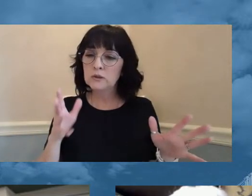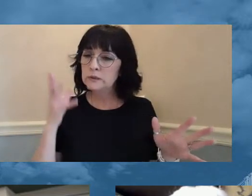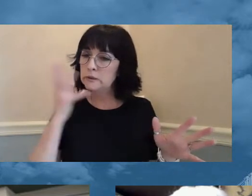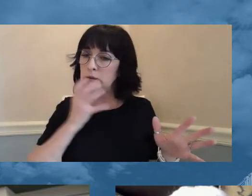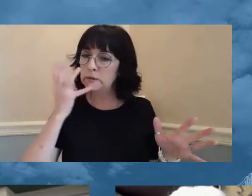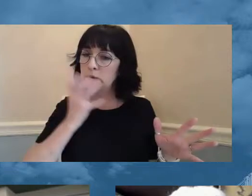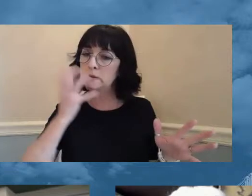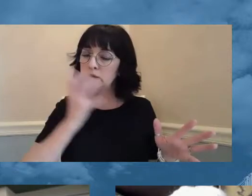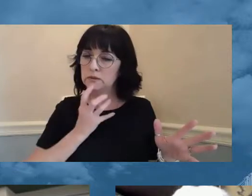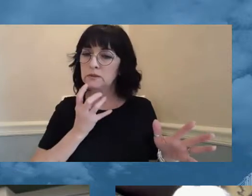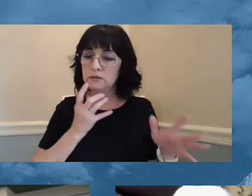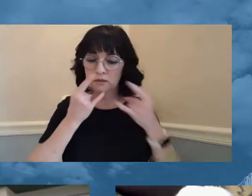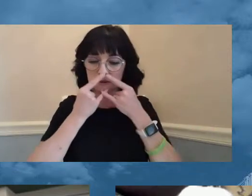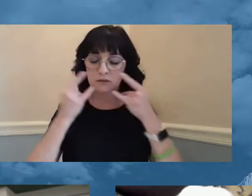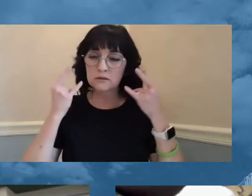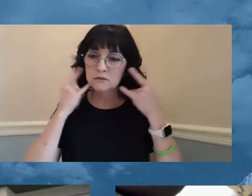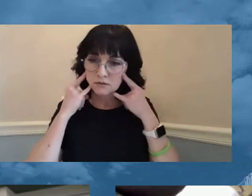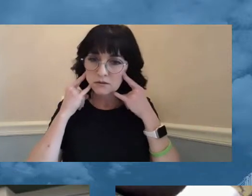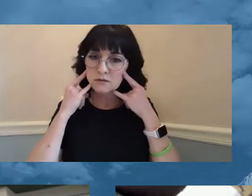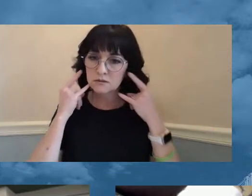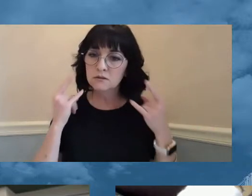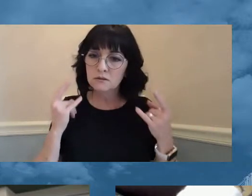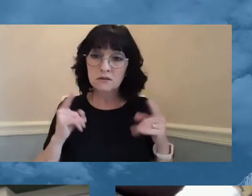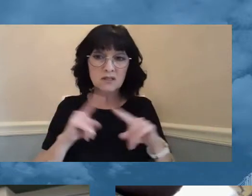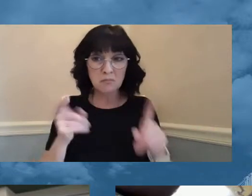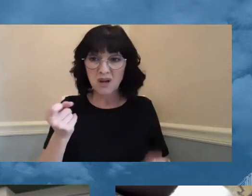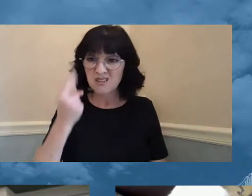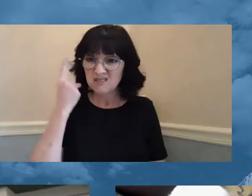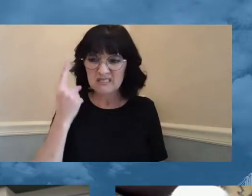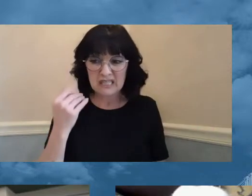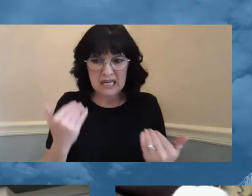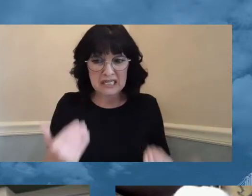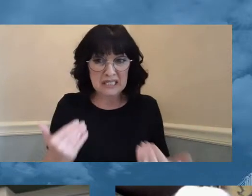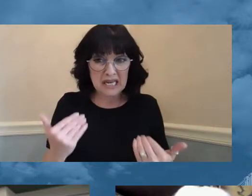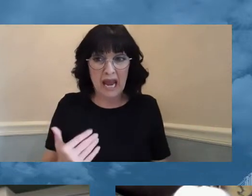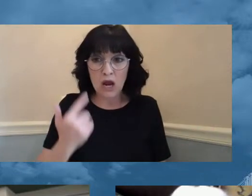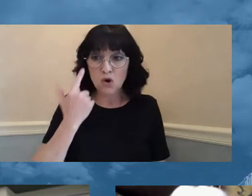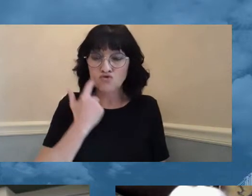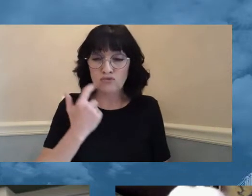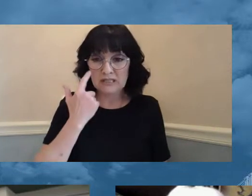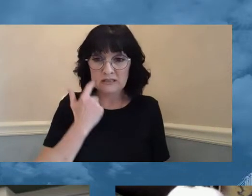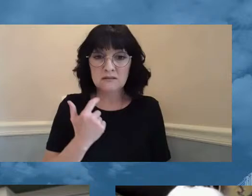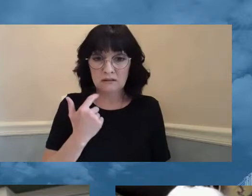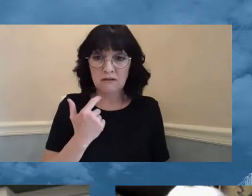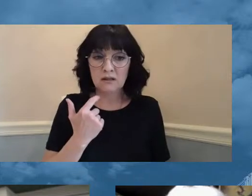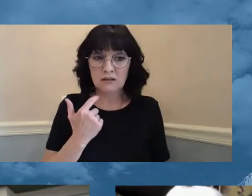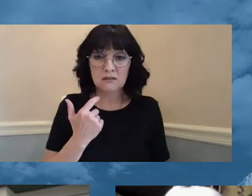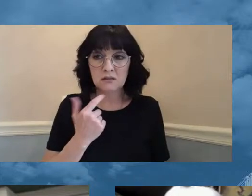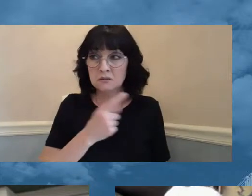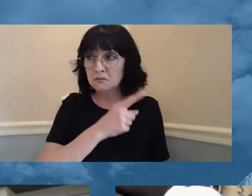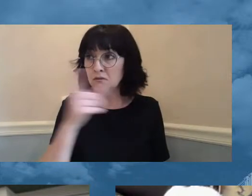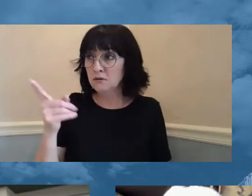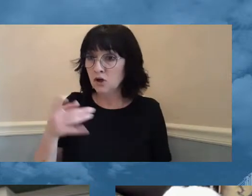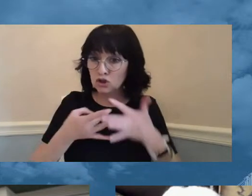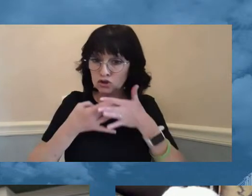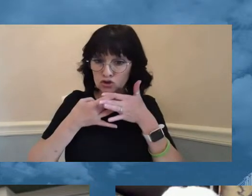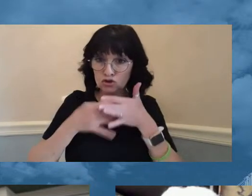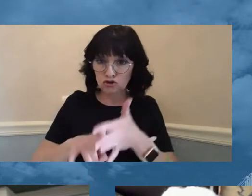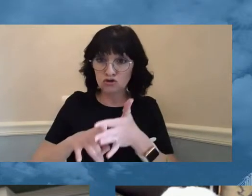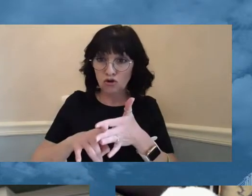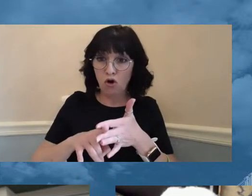cluster reports every single day. And since we started wearing masks in gyms, we're not seeing those